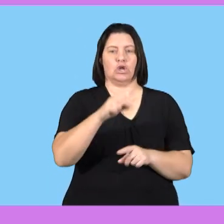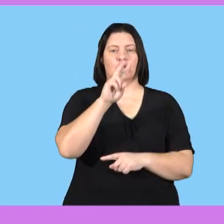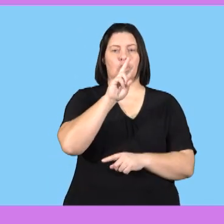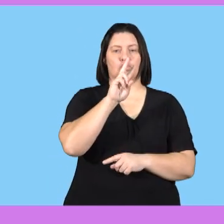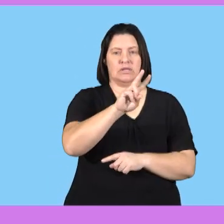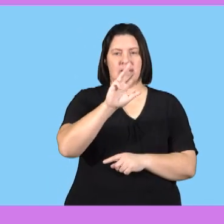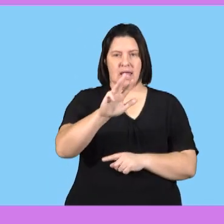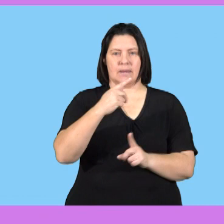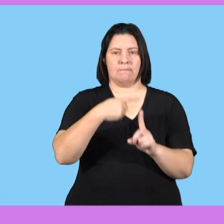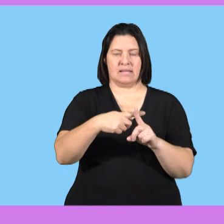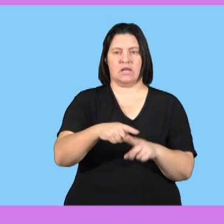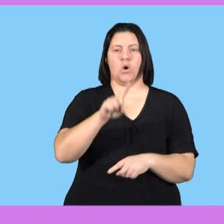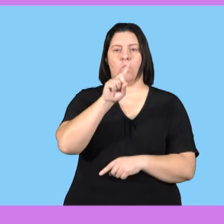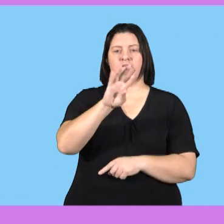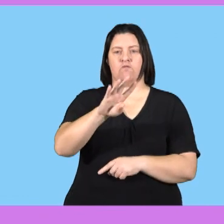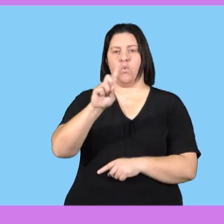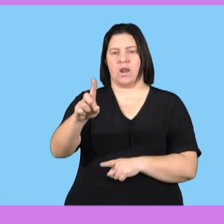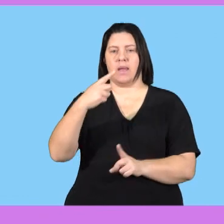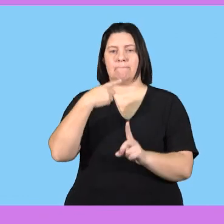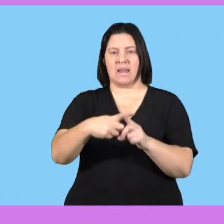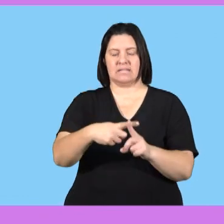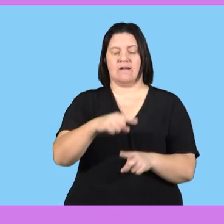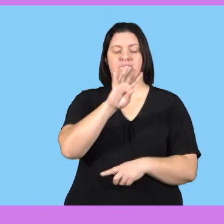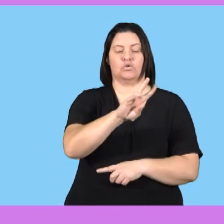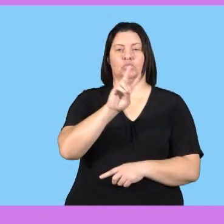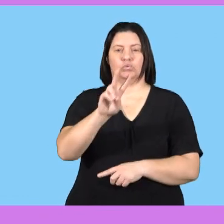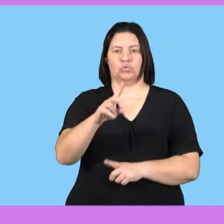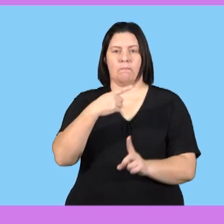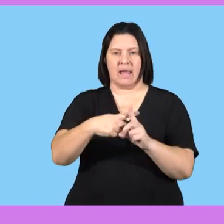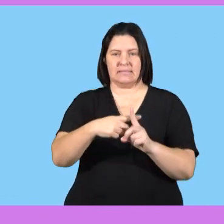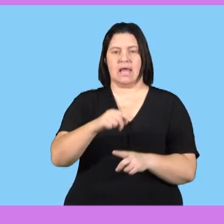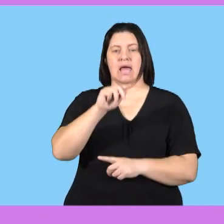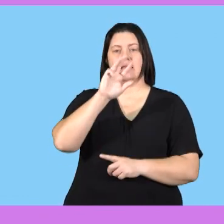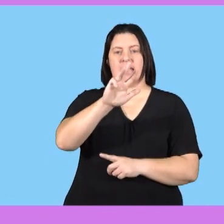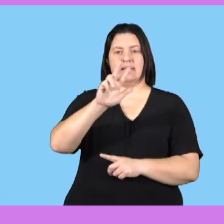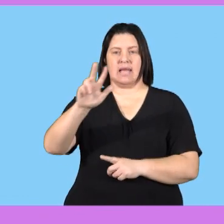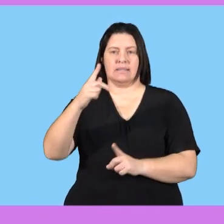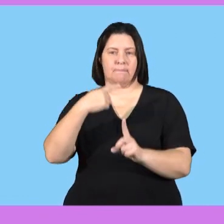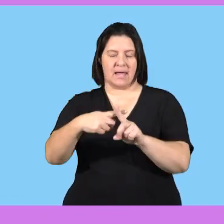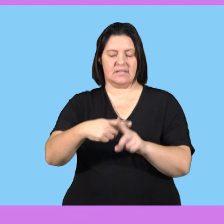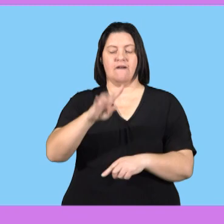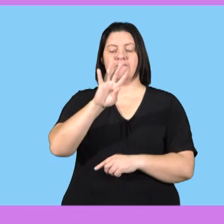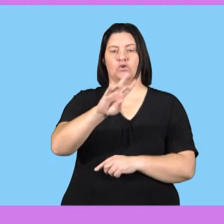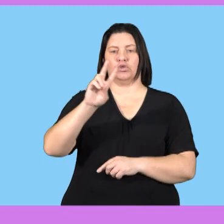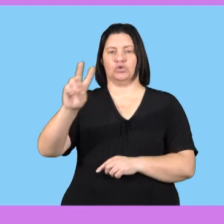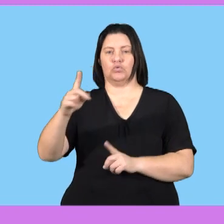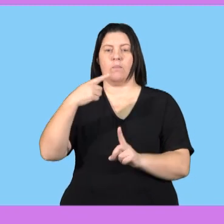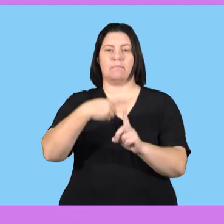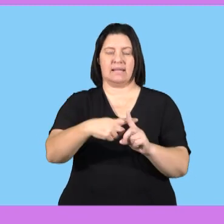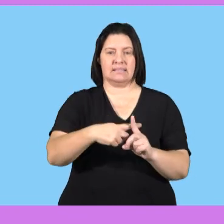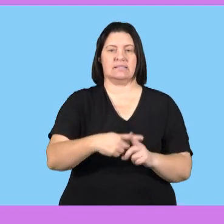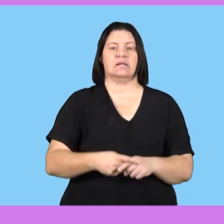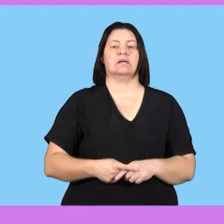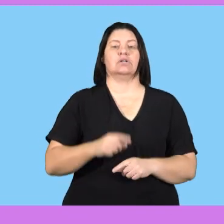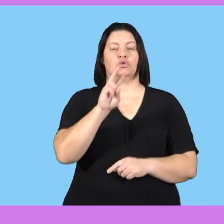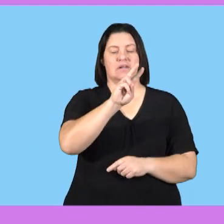plus 141 plus 42 rand plus 98 rand plus another 42